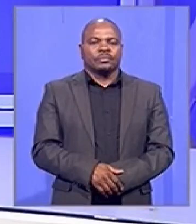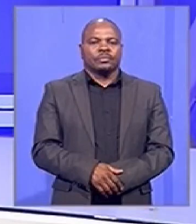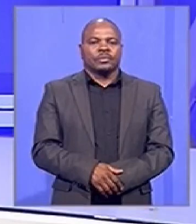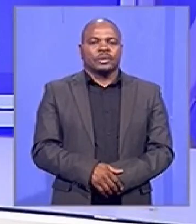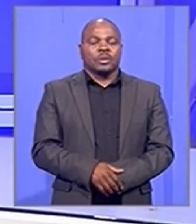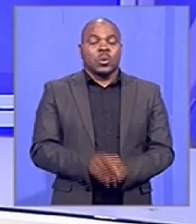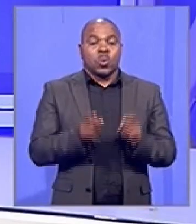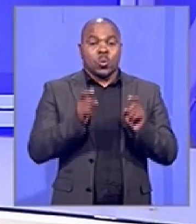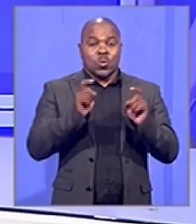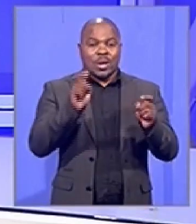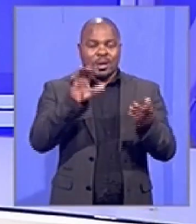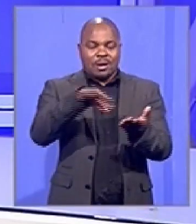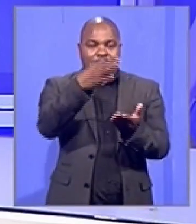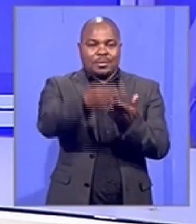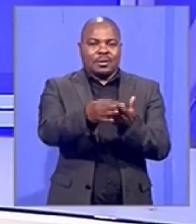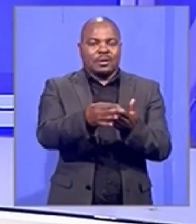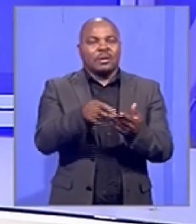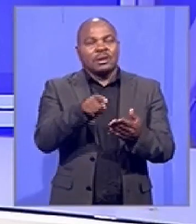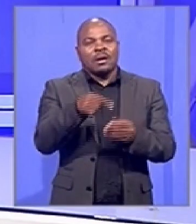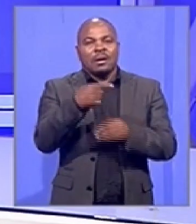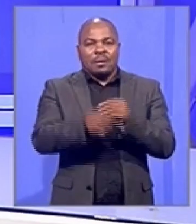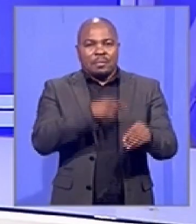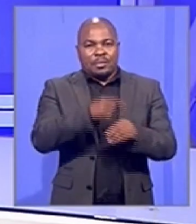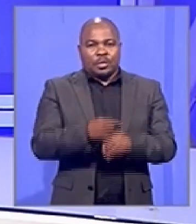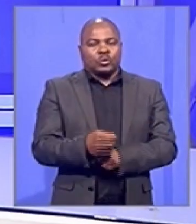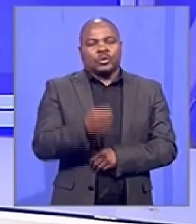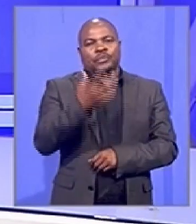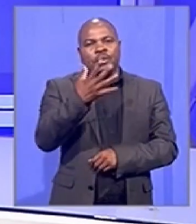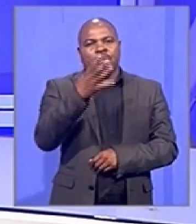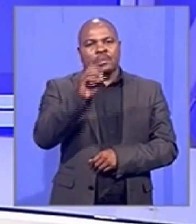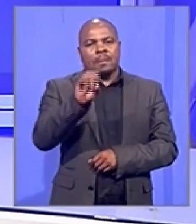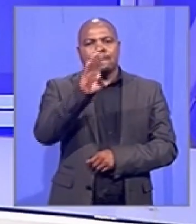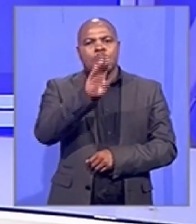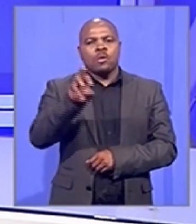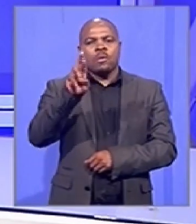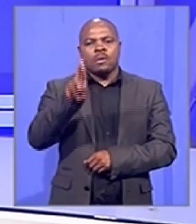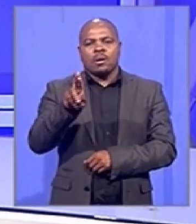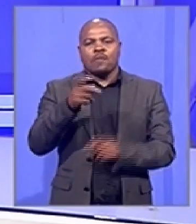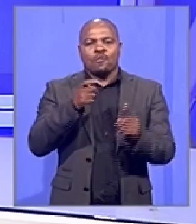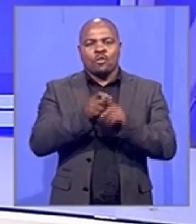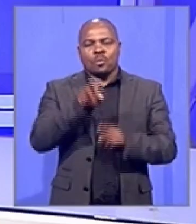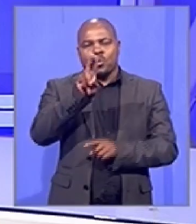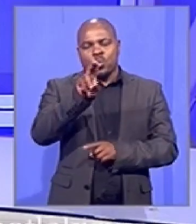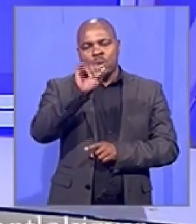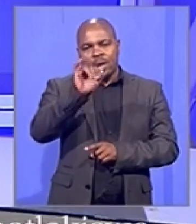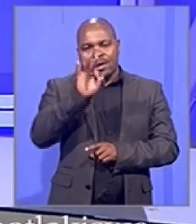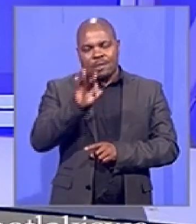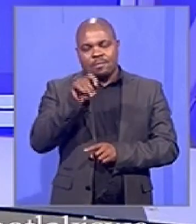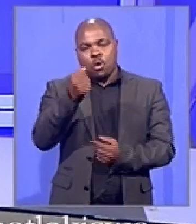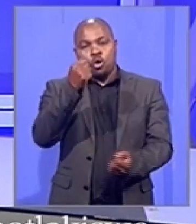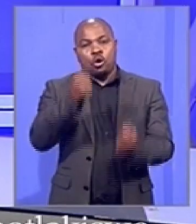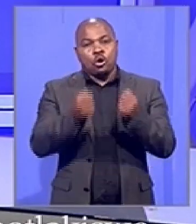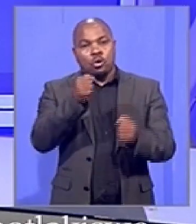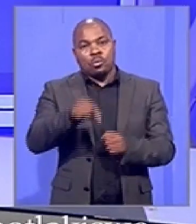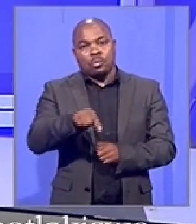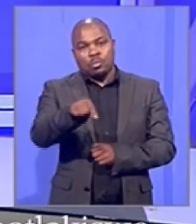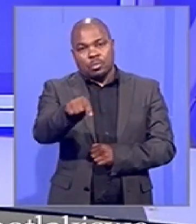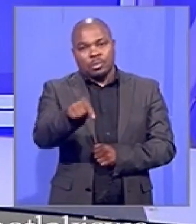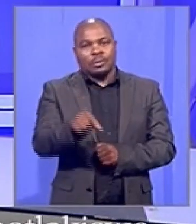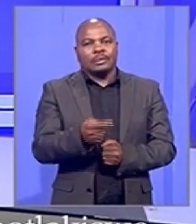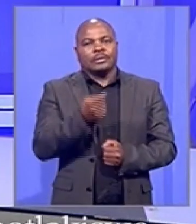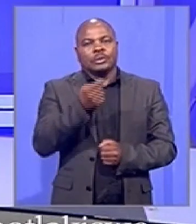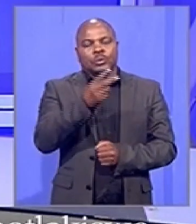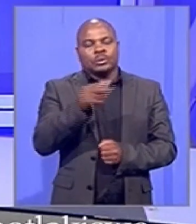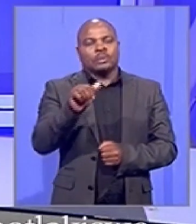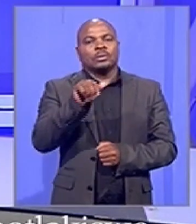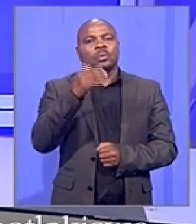Kopo e potlakileng nyeweng ya diranta tse dipilione tse 50 ya UIF e se e tla mamelwa ka la 25 Pherekgong ke